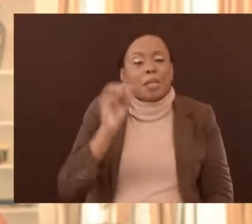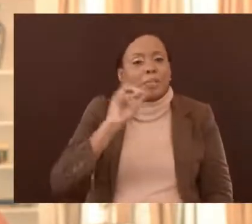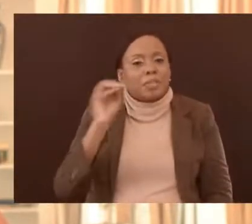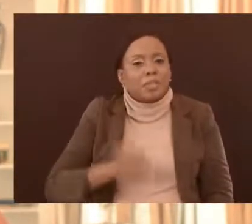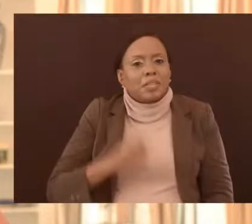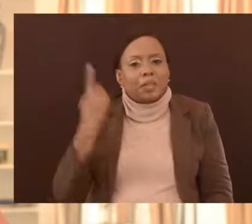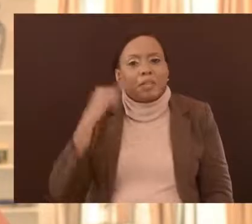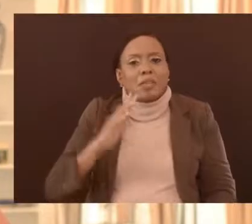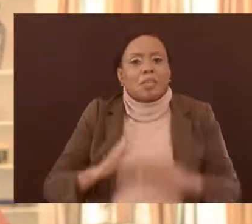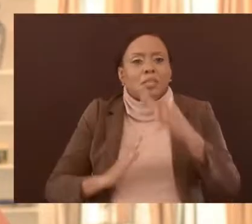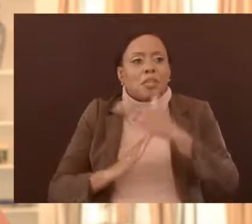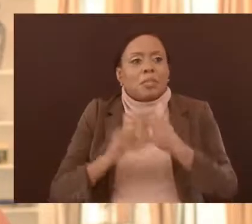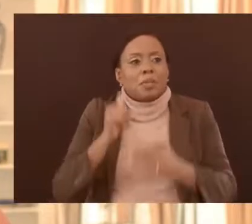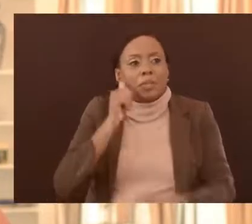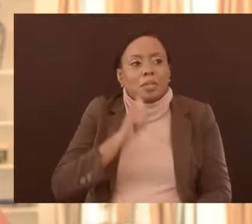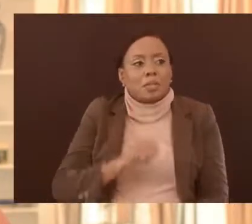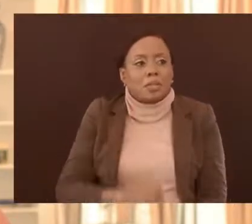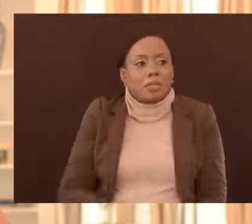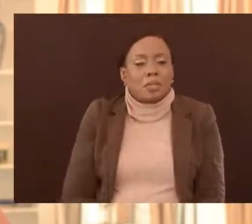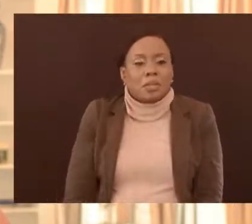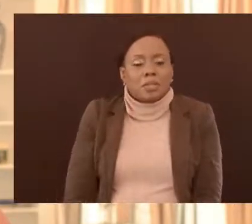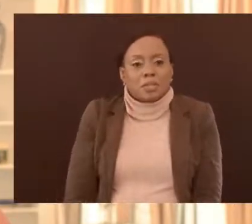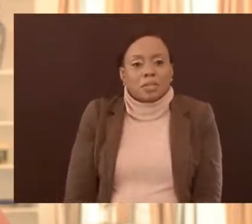she got?